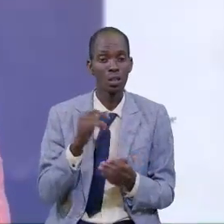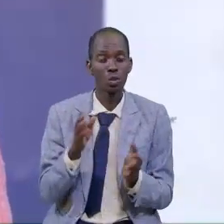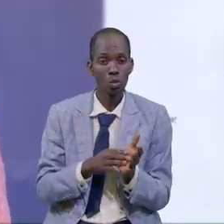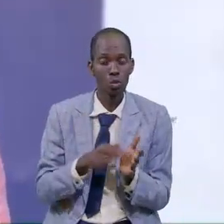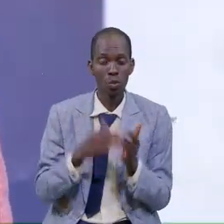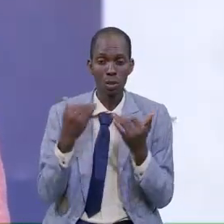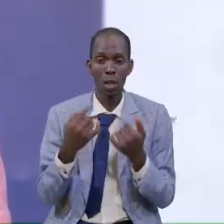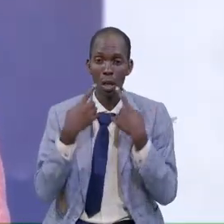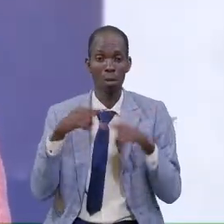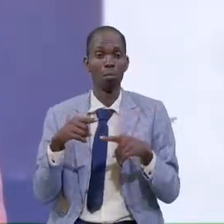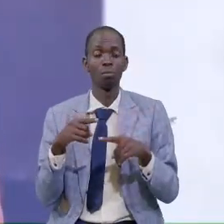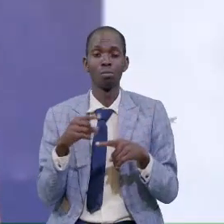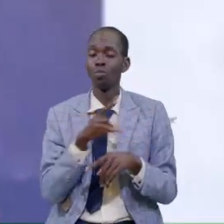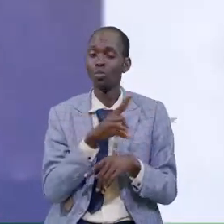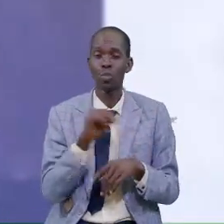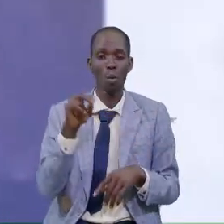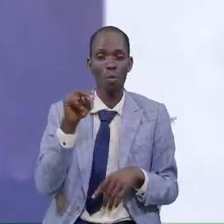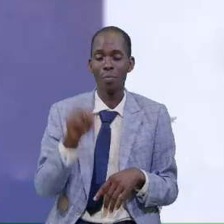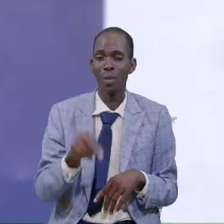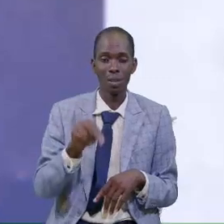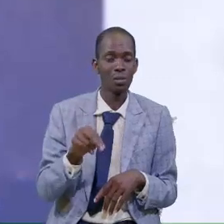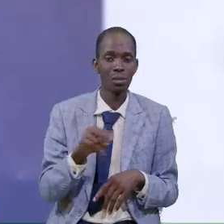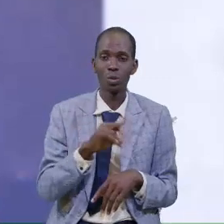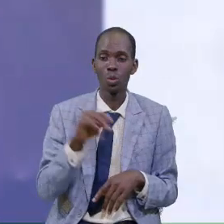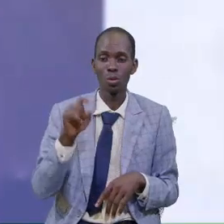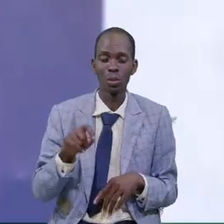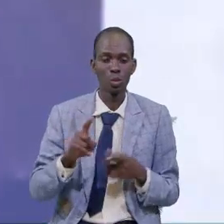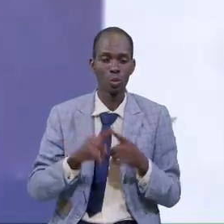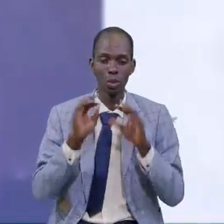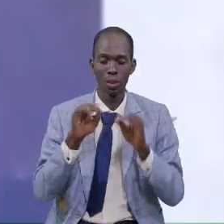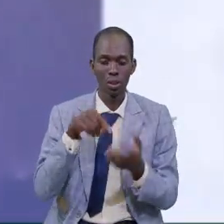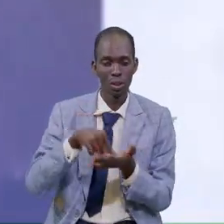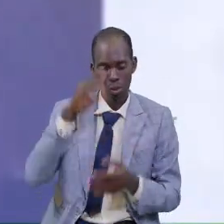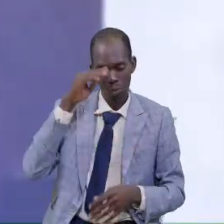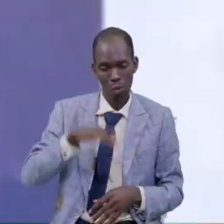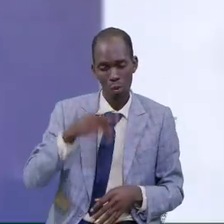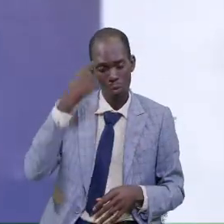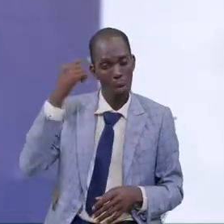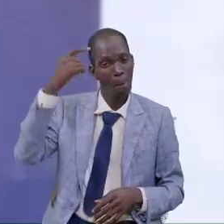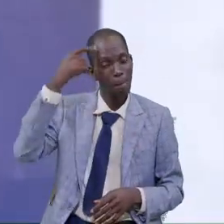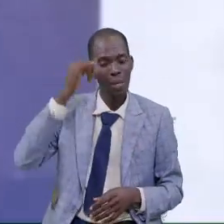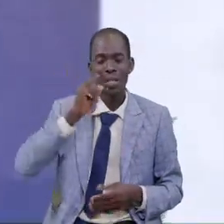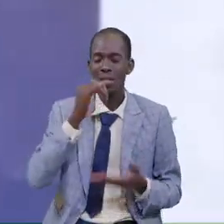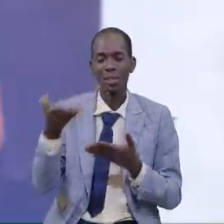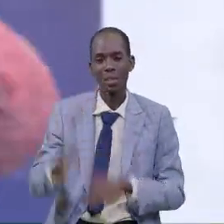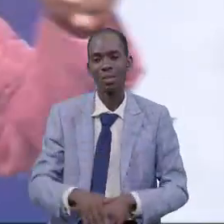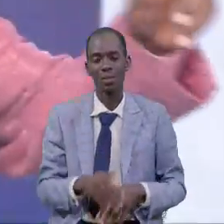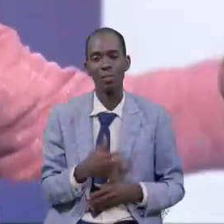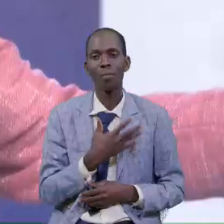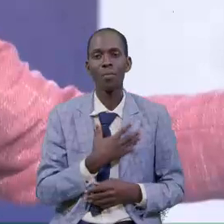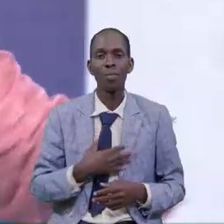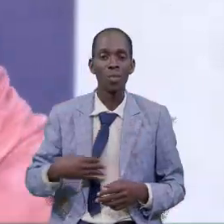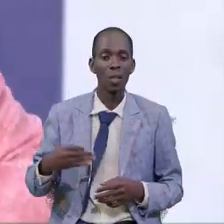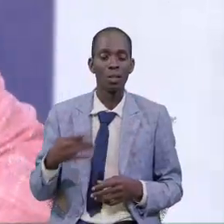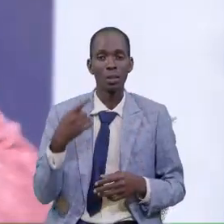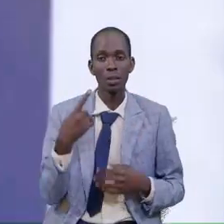no point teaching this child. The brain is dead. And so he went back to